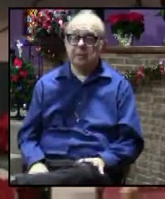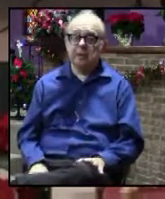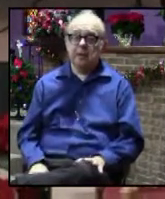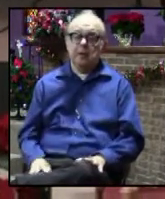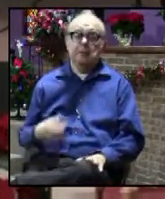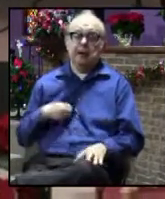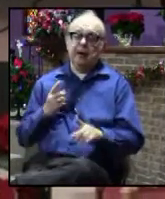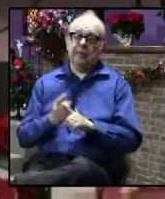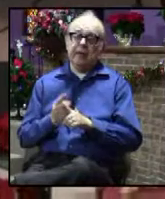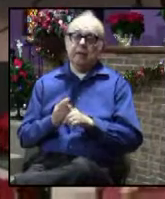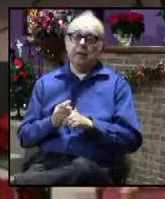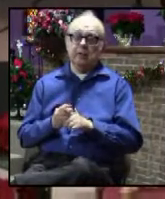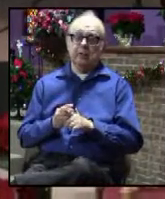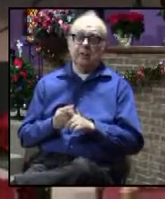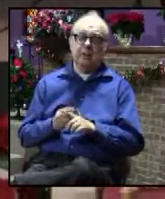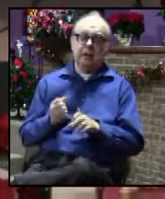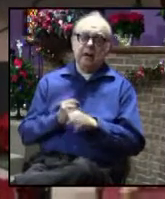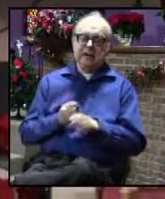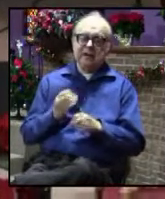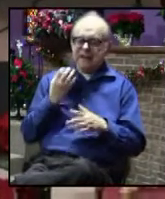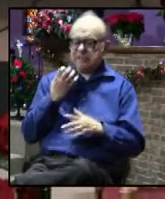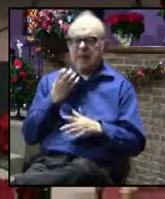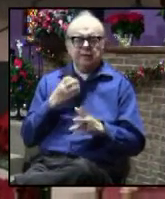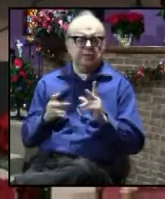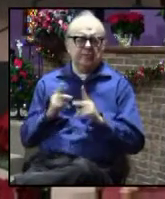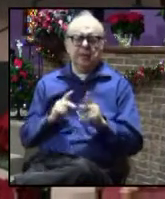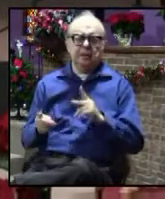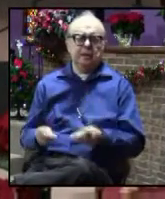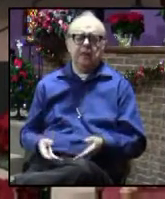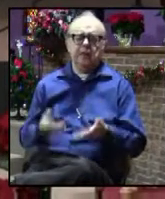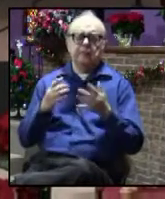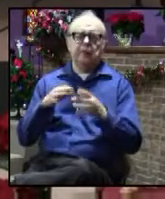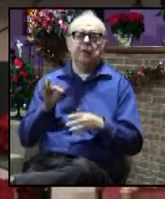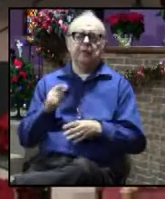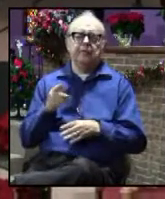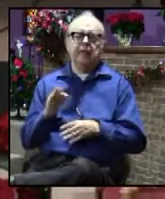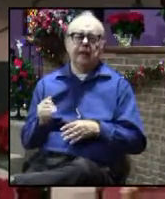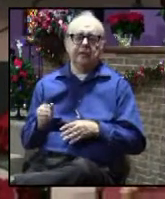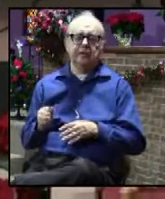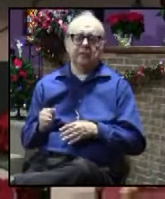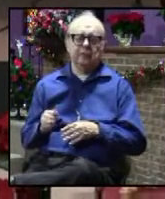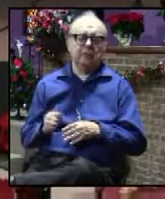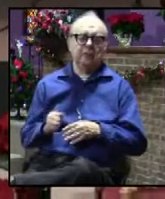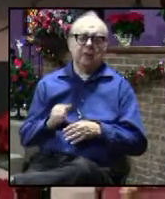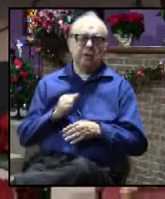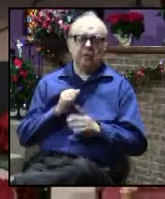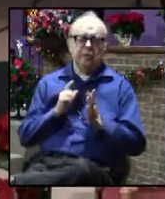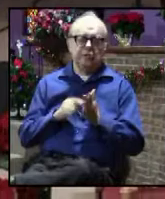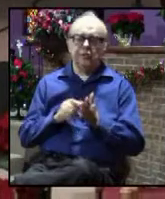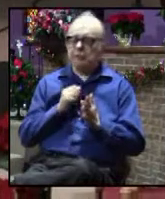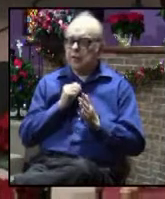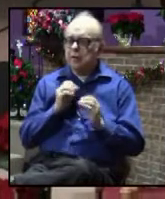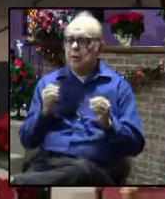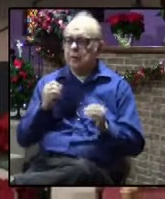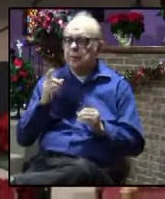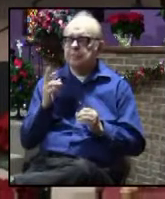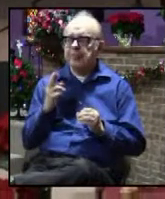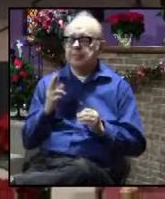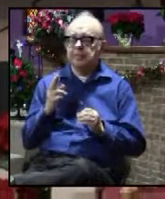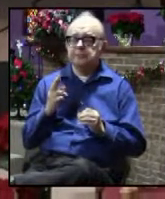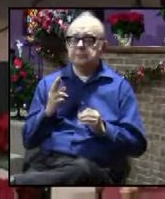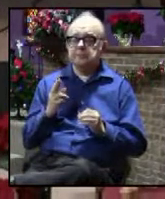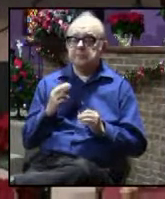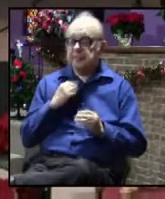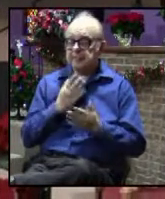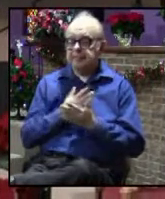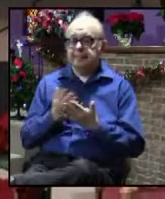that. I get irritated when people do that and disrespect it. It irritates me to no end. But can I tell you